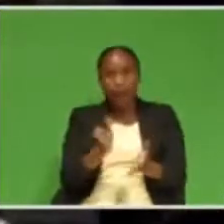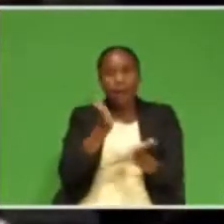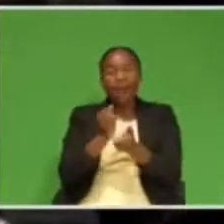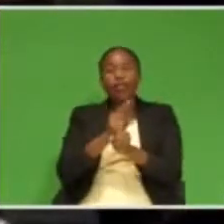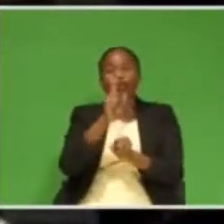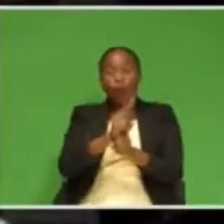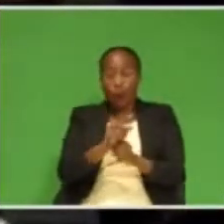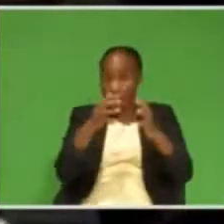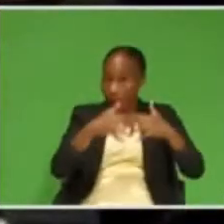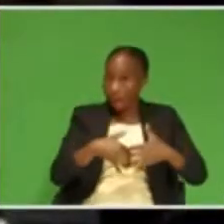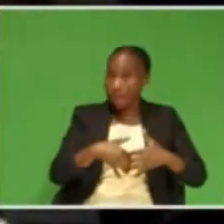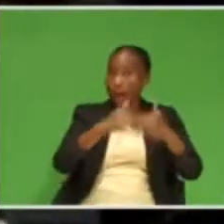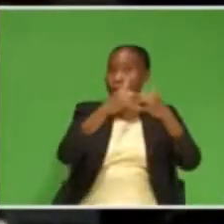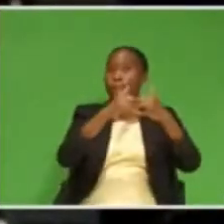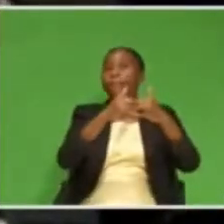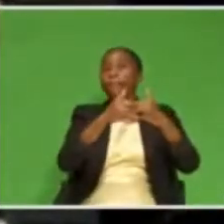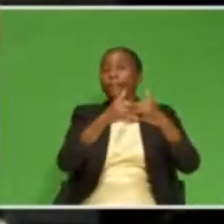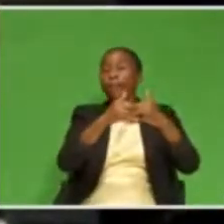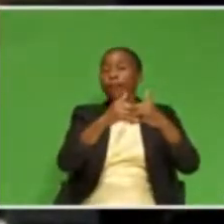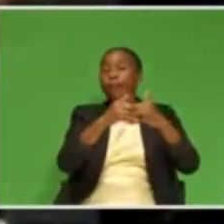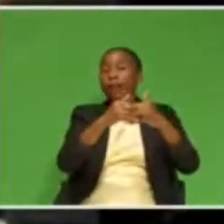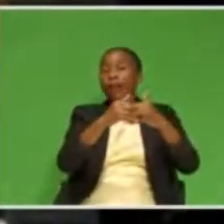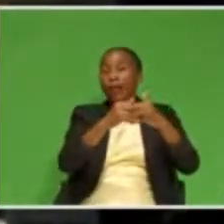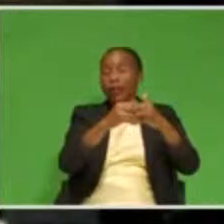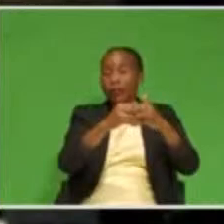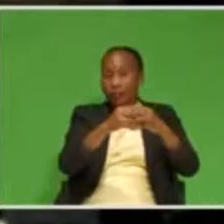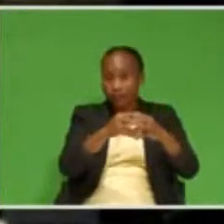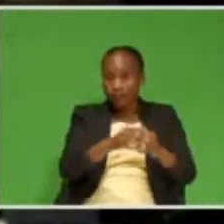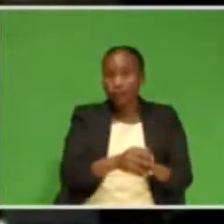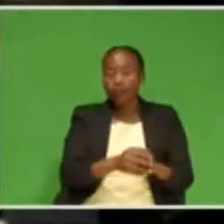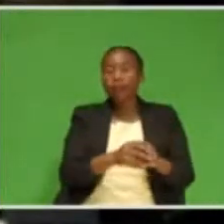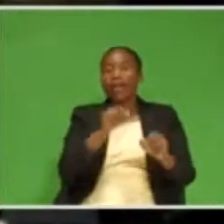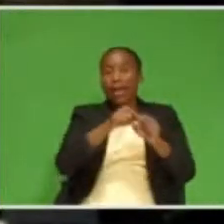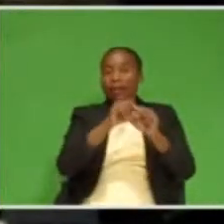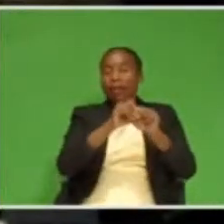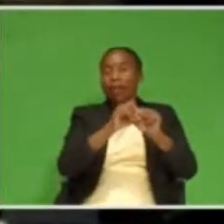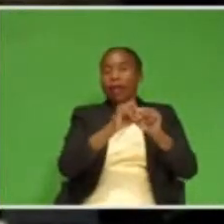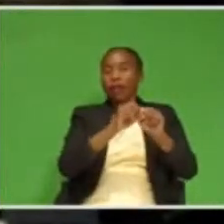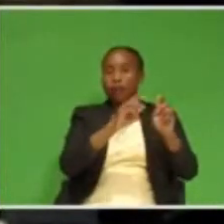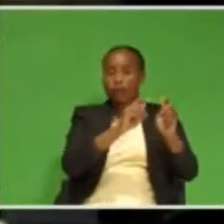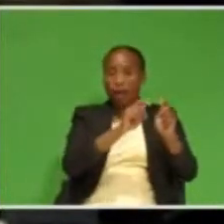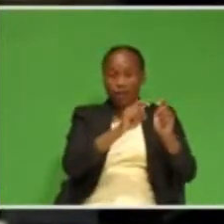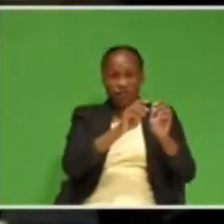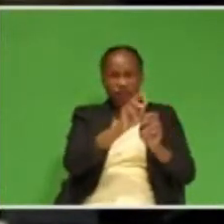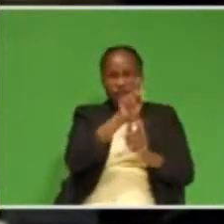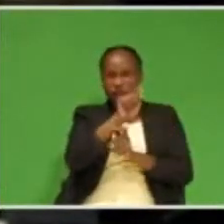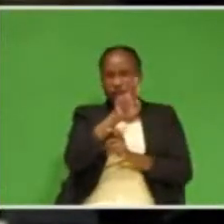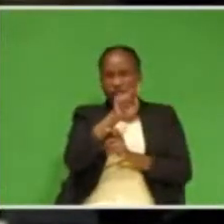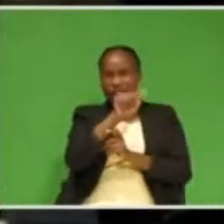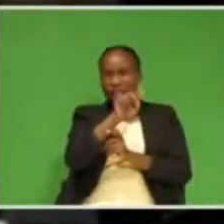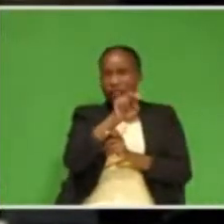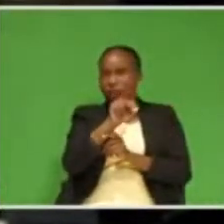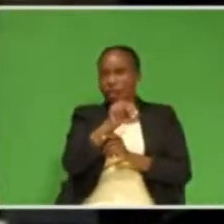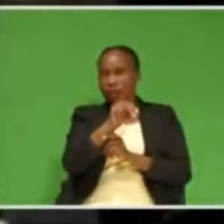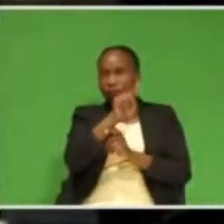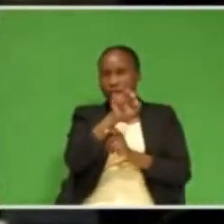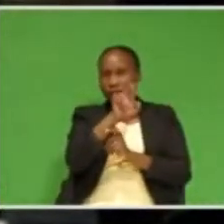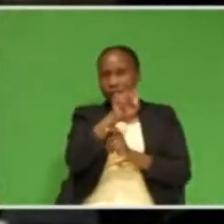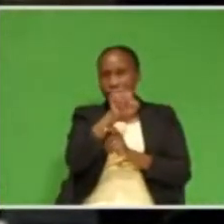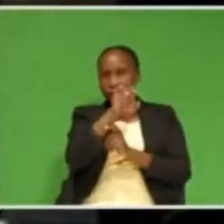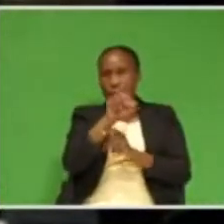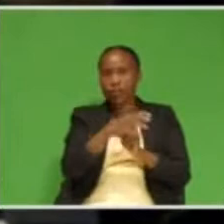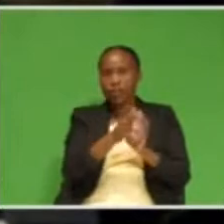the transmission company, oversee the implementation of the Just Energy program,